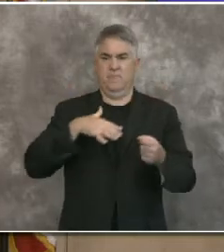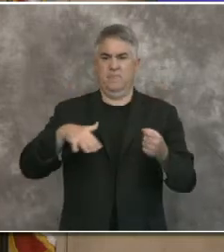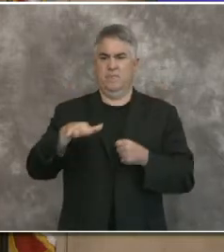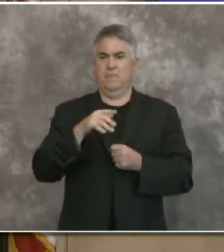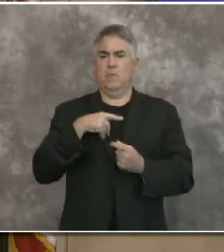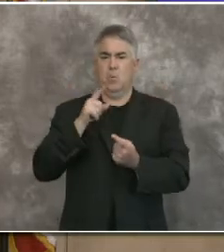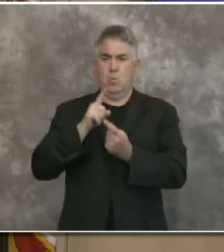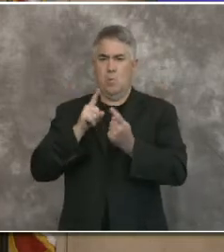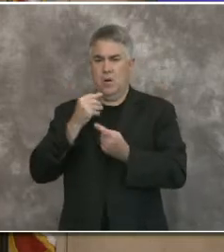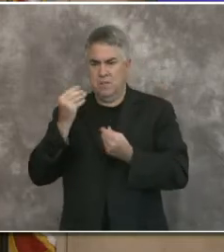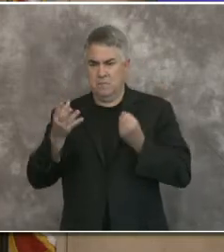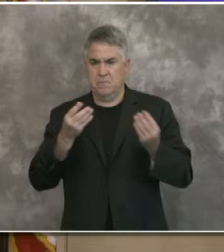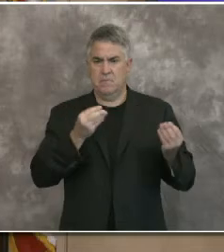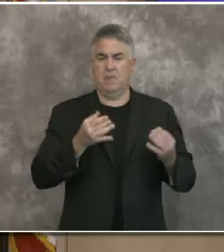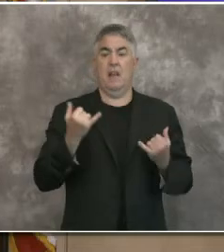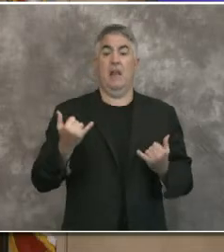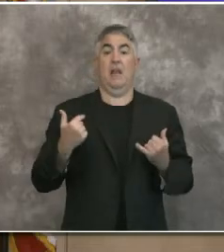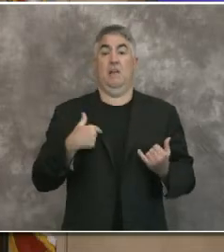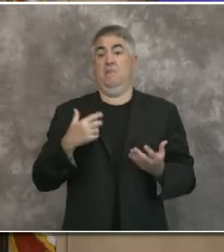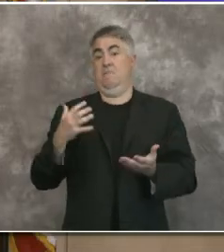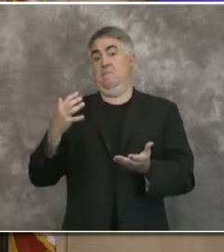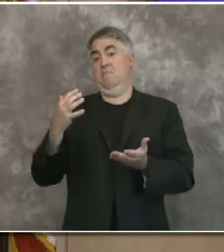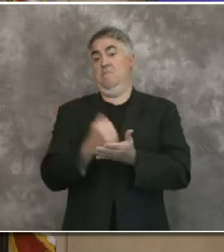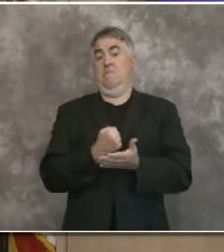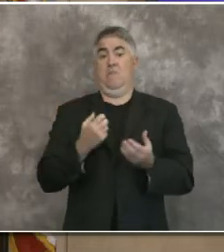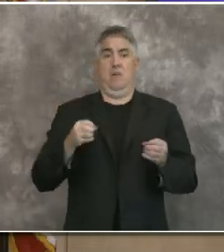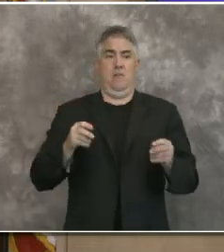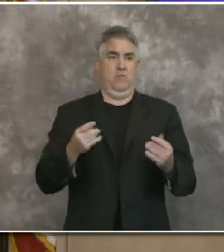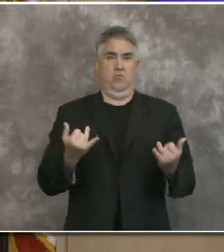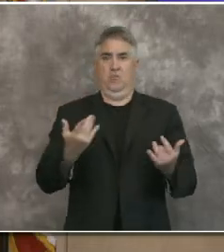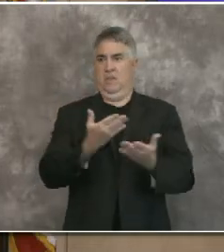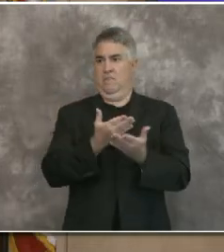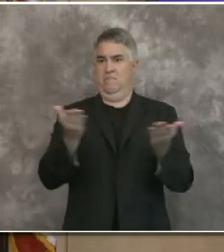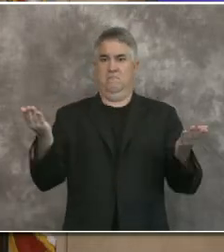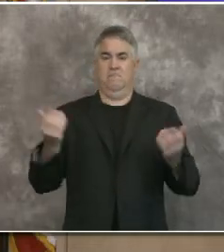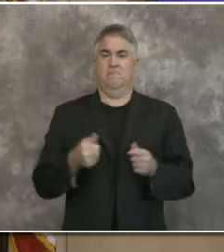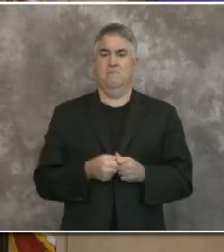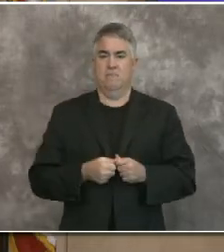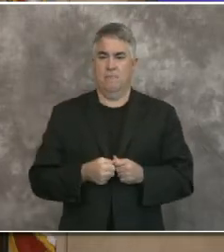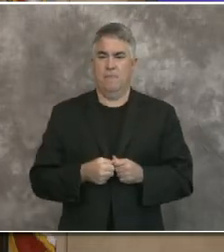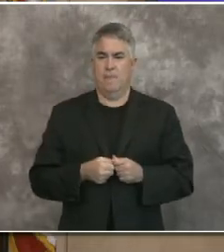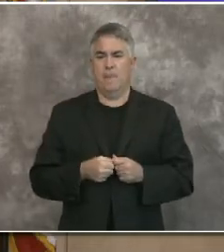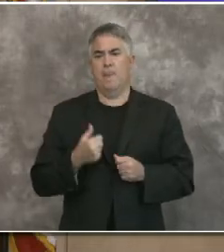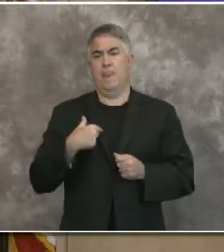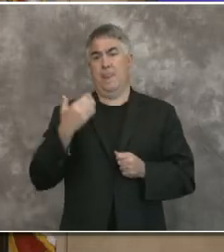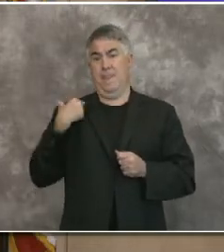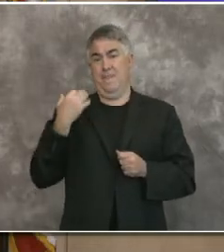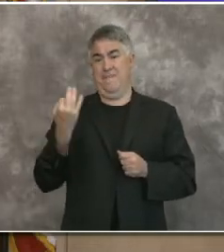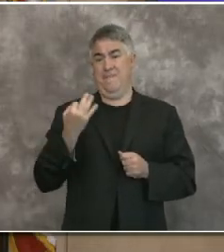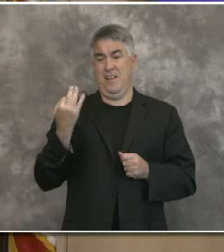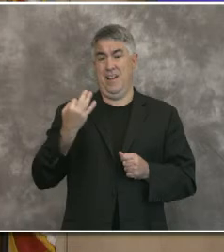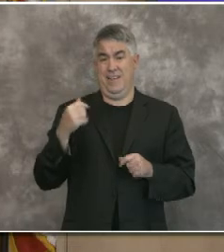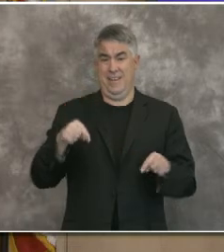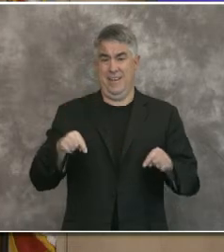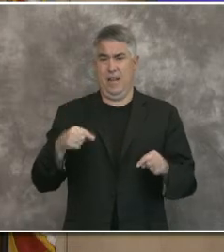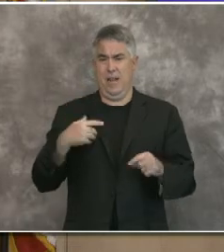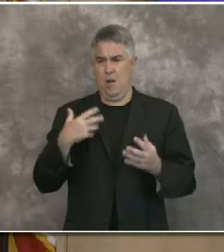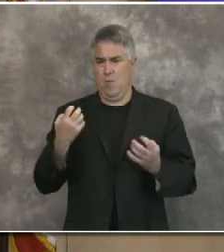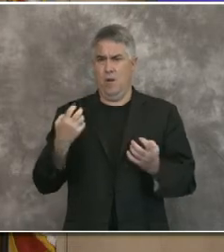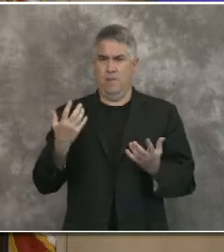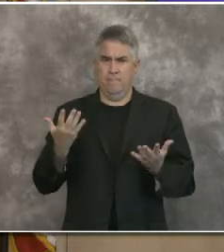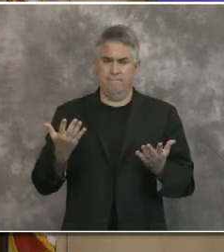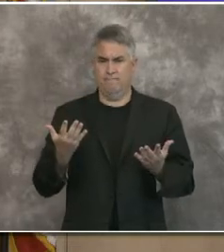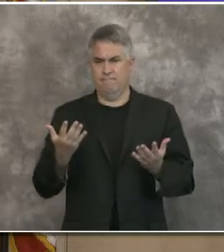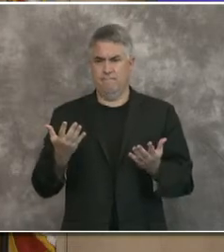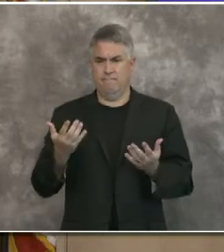want to take this opportunity to, on Friday, here at this press conference, to talk to everybody that might